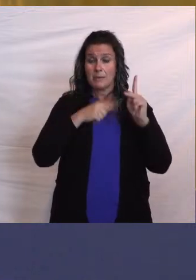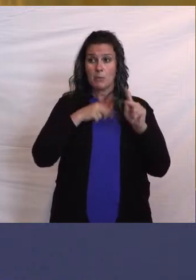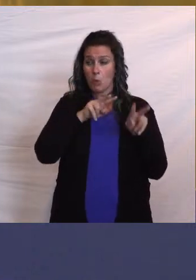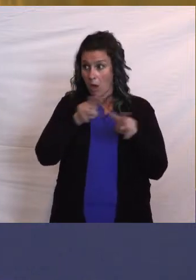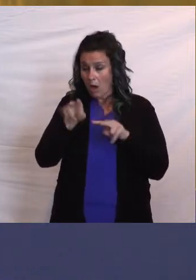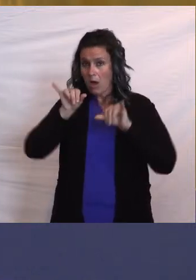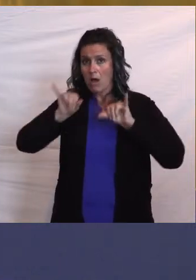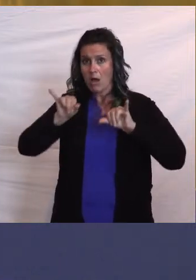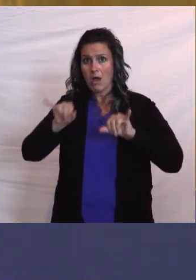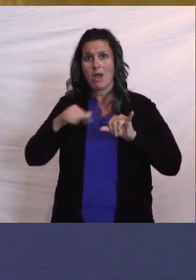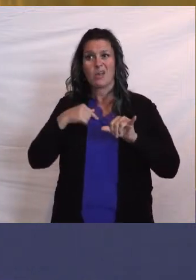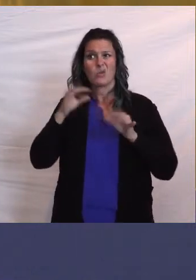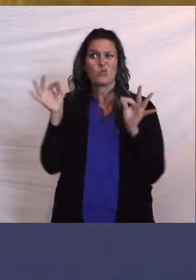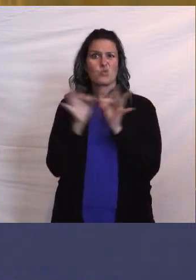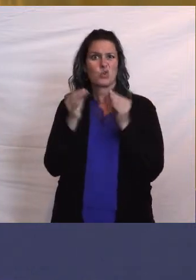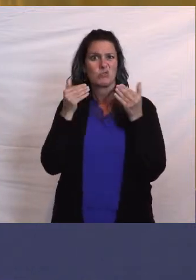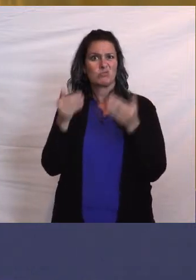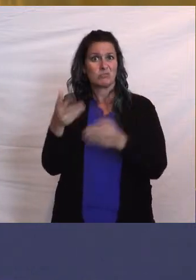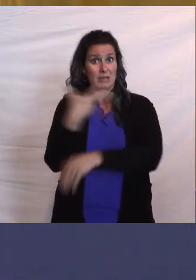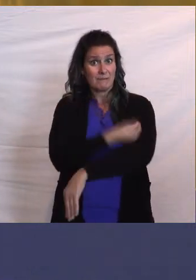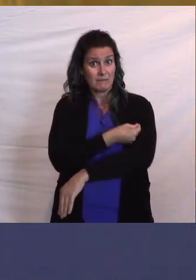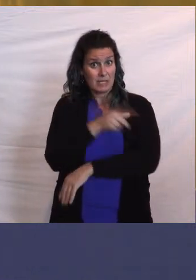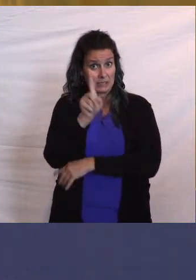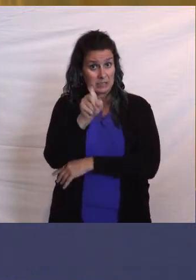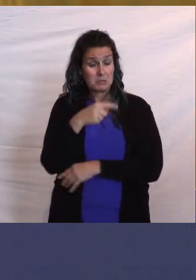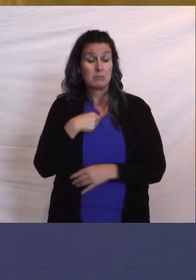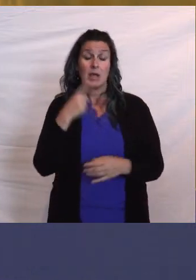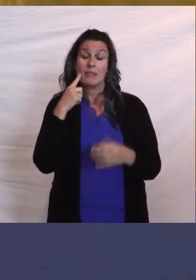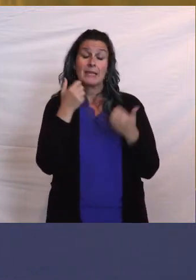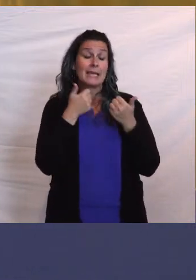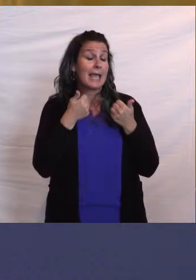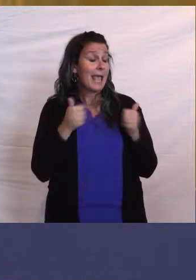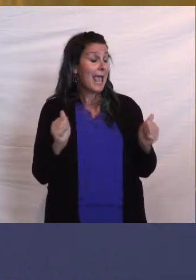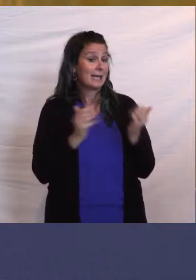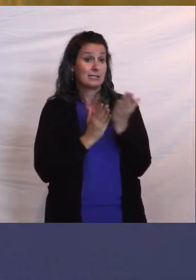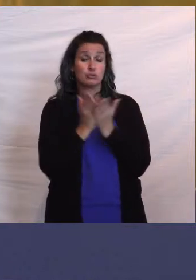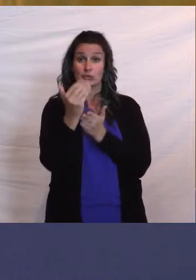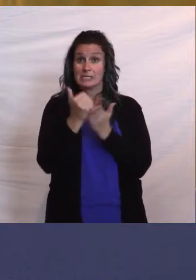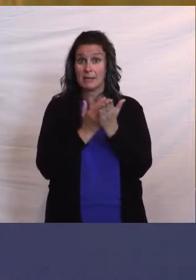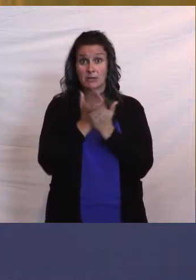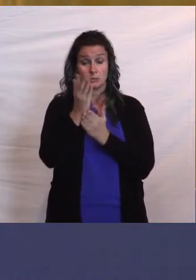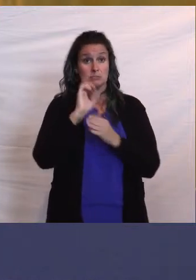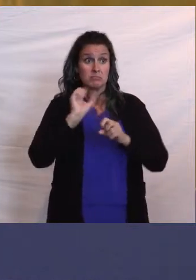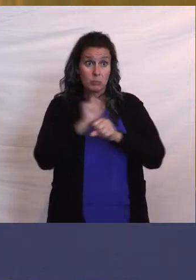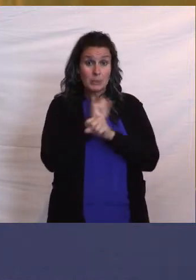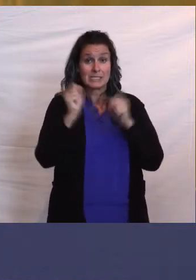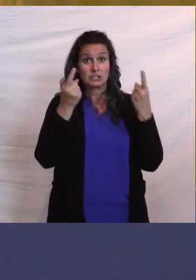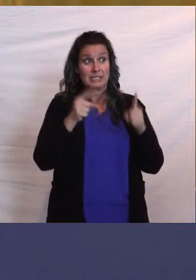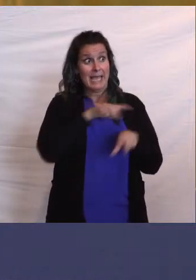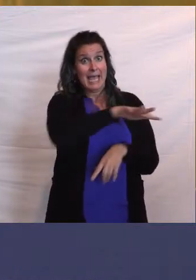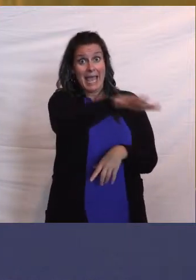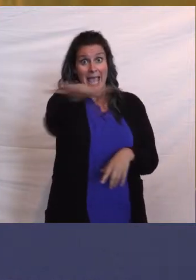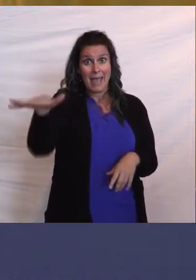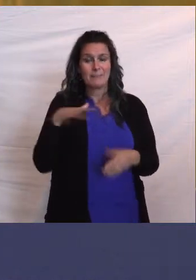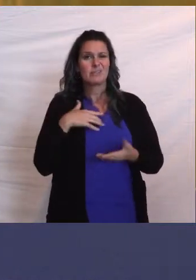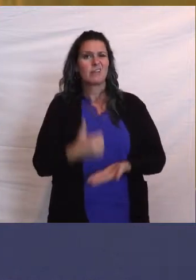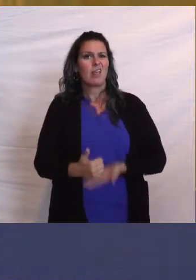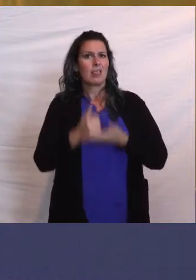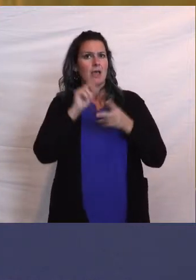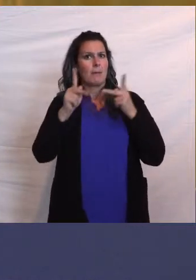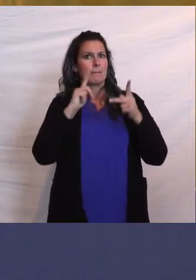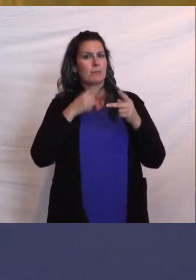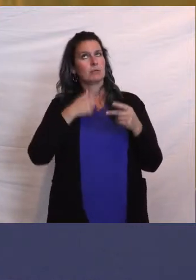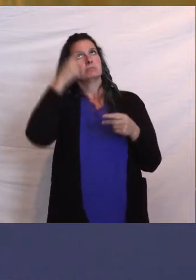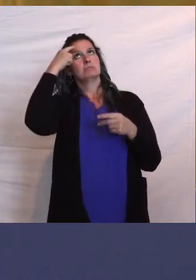convince people, more people to get vaccinated. I think any amount of transparency on what's actually happening is a positive toward